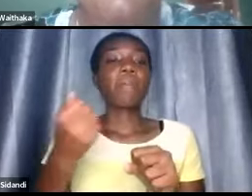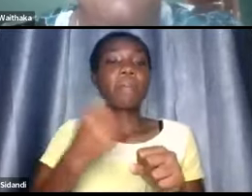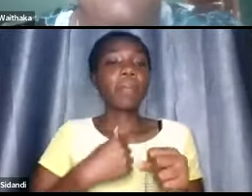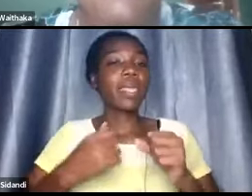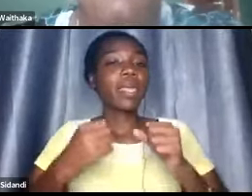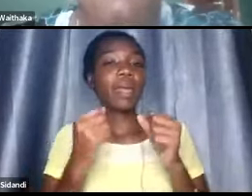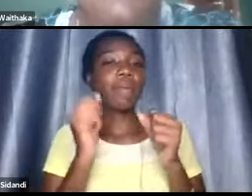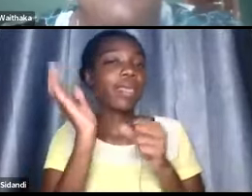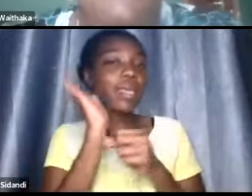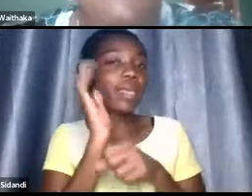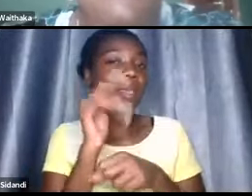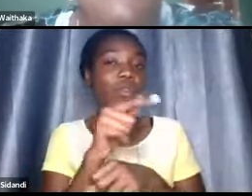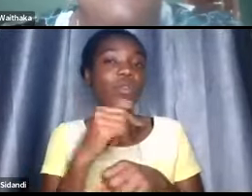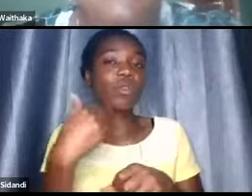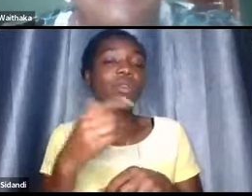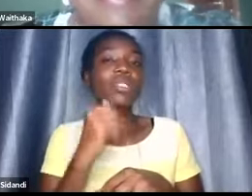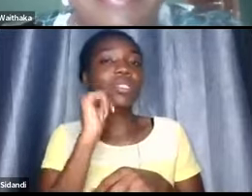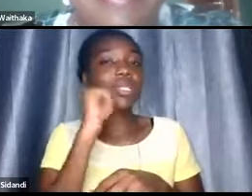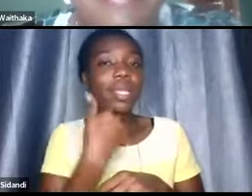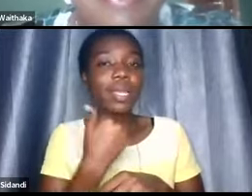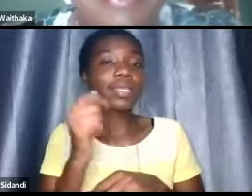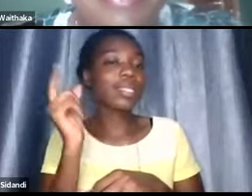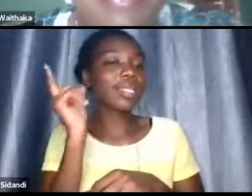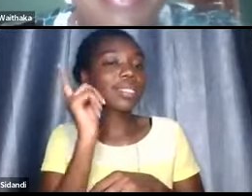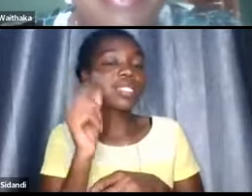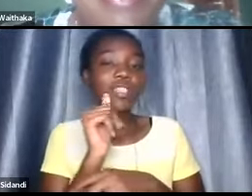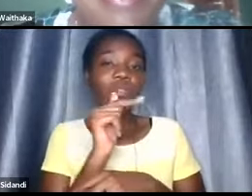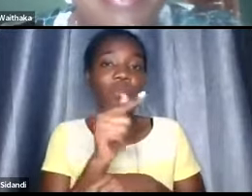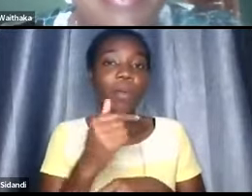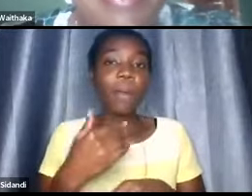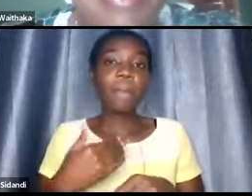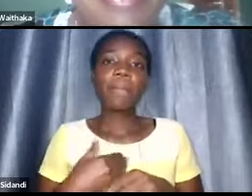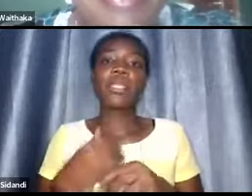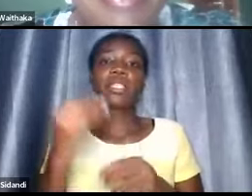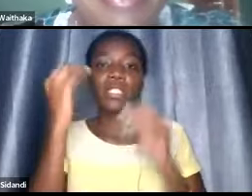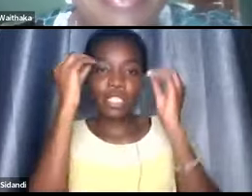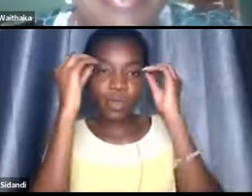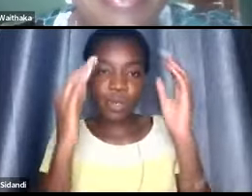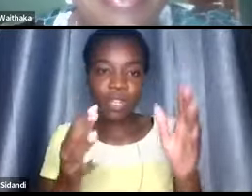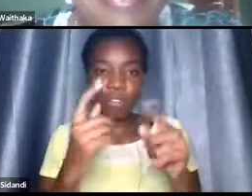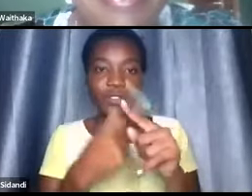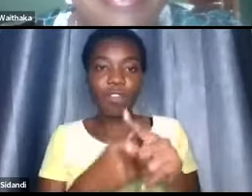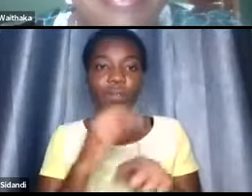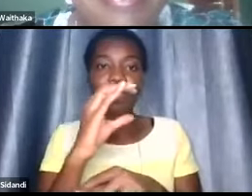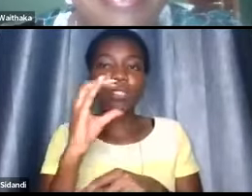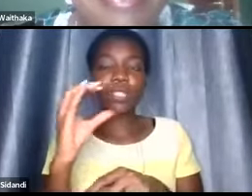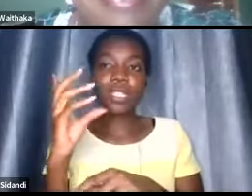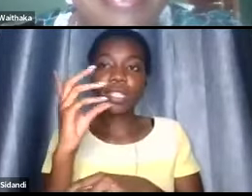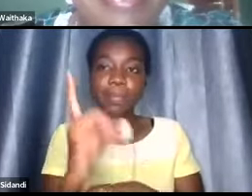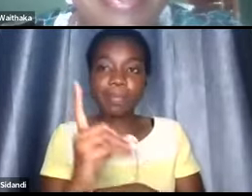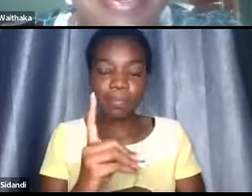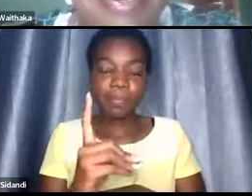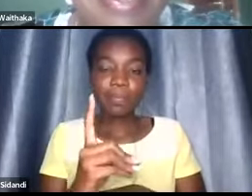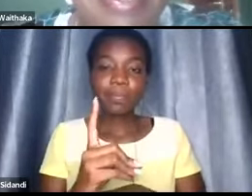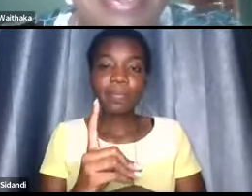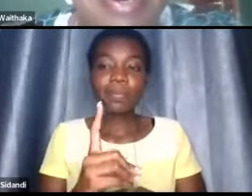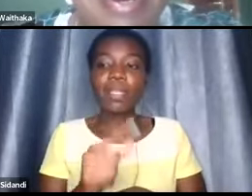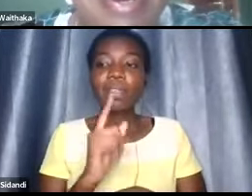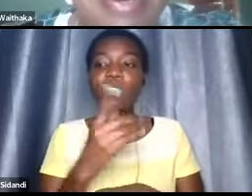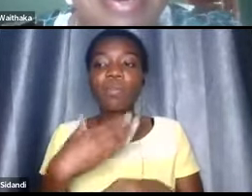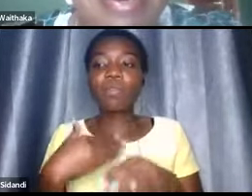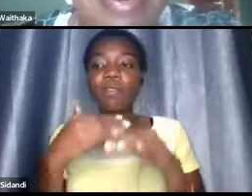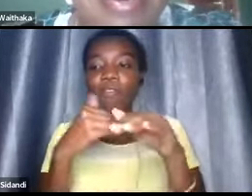always nice listening to you. I'm a pioneer student at the College of Career Guidance and Development, so I follow her a